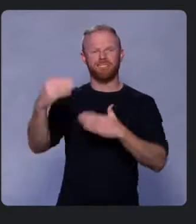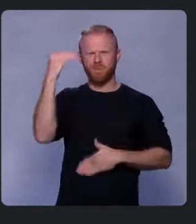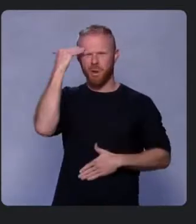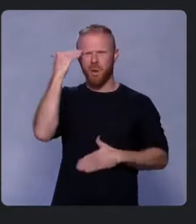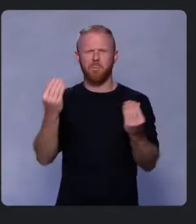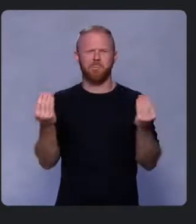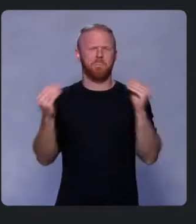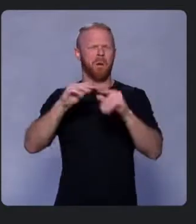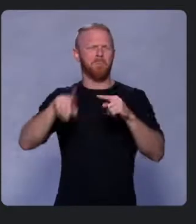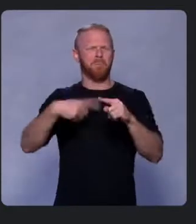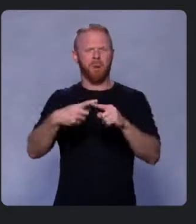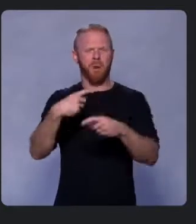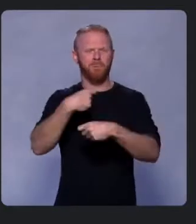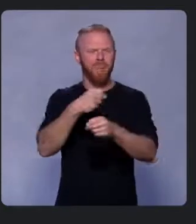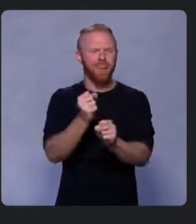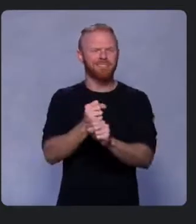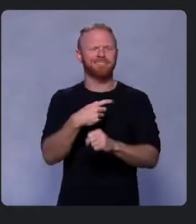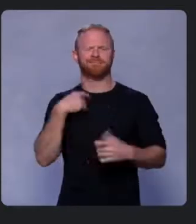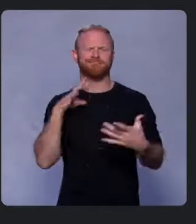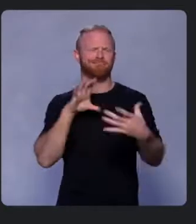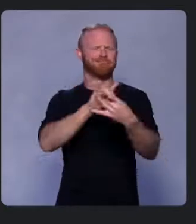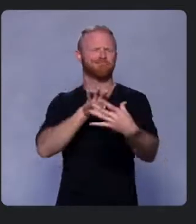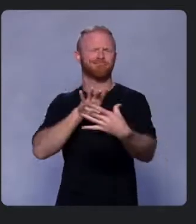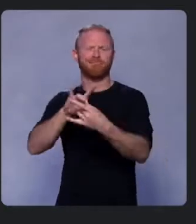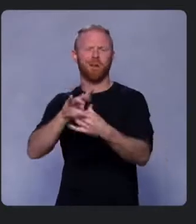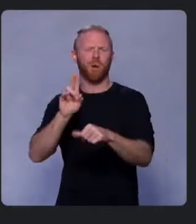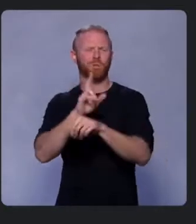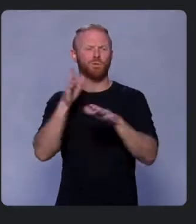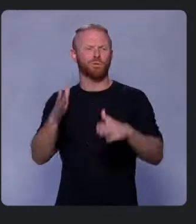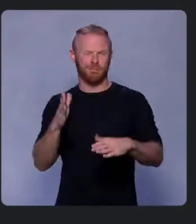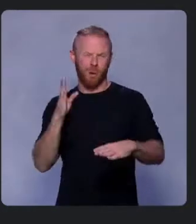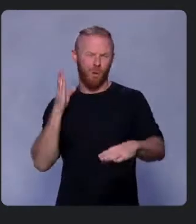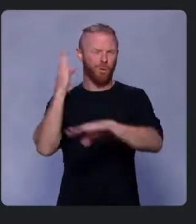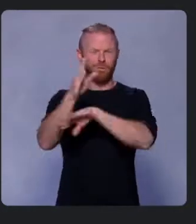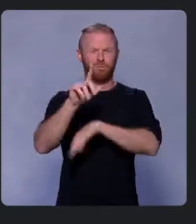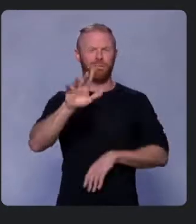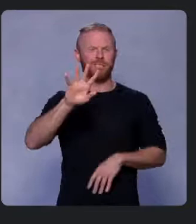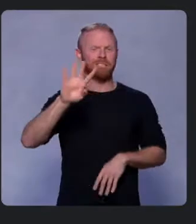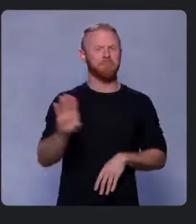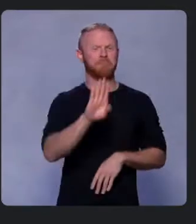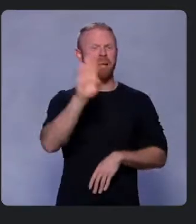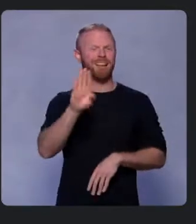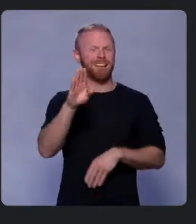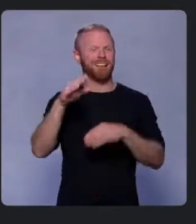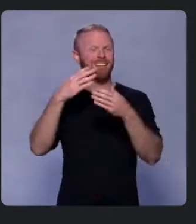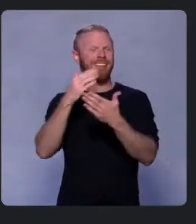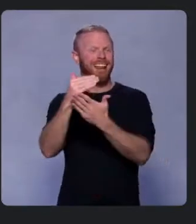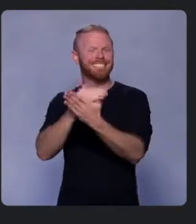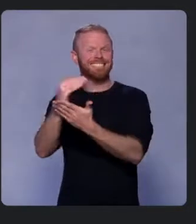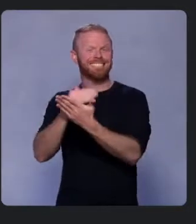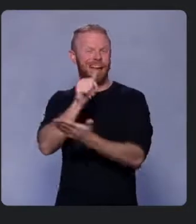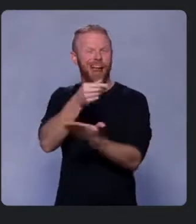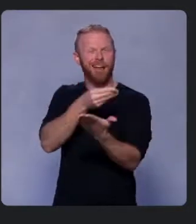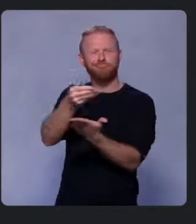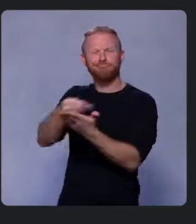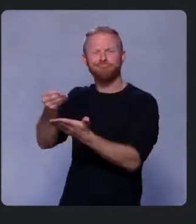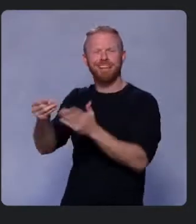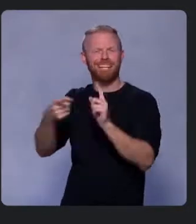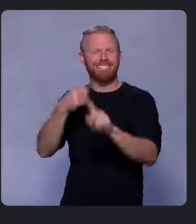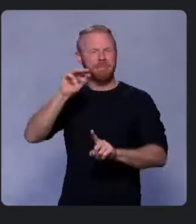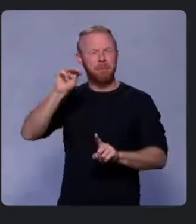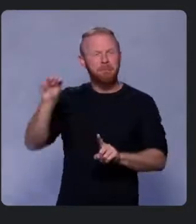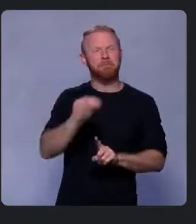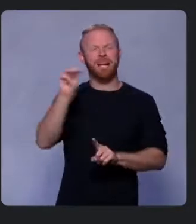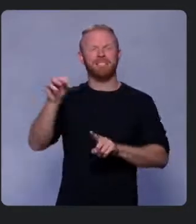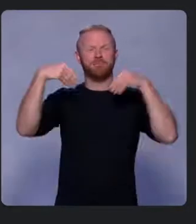we can connect users with over 24 billion listings to buy those items from millions of merchants across the web, helping you